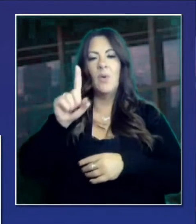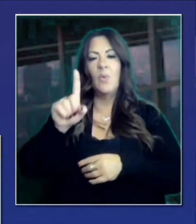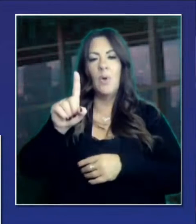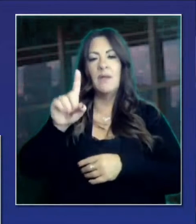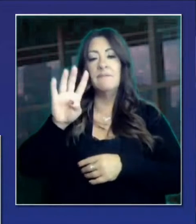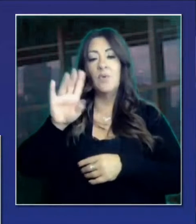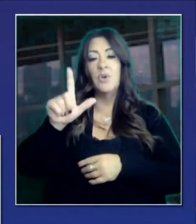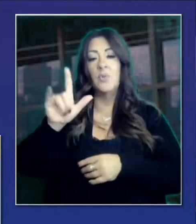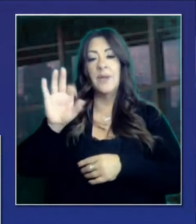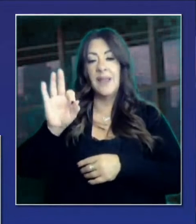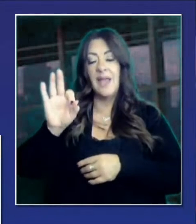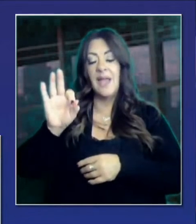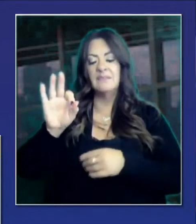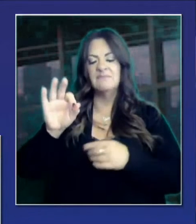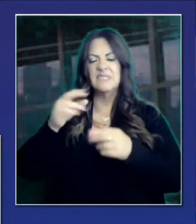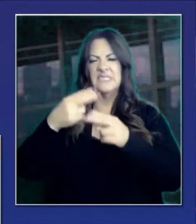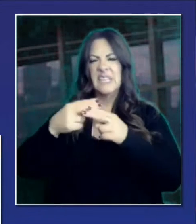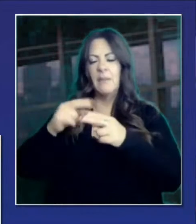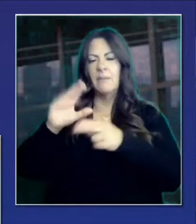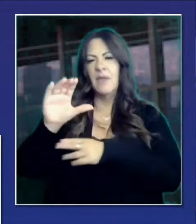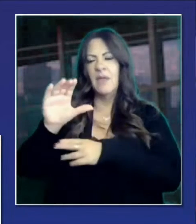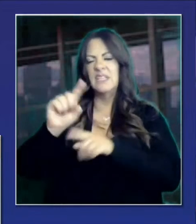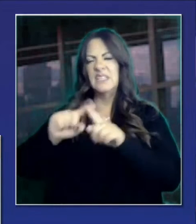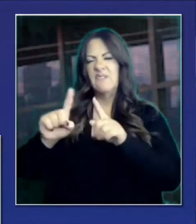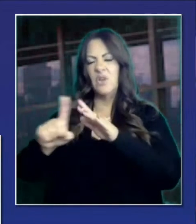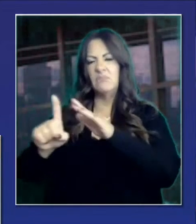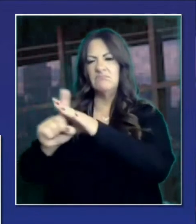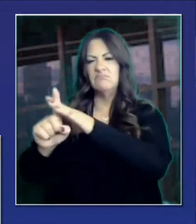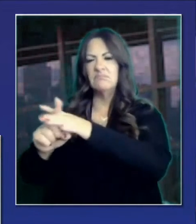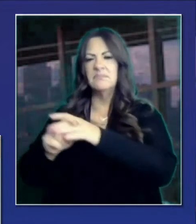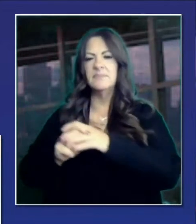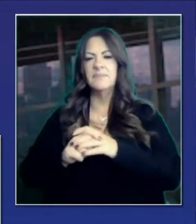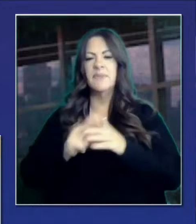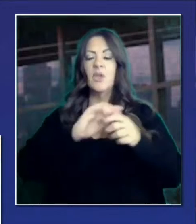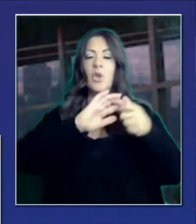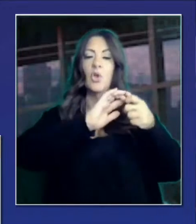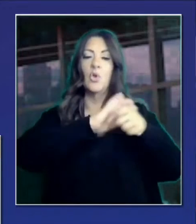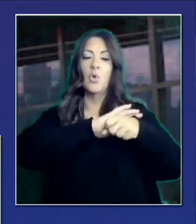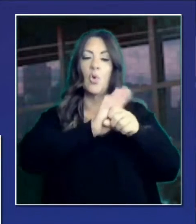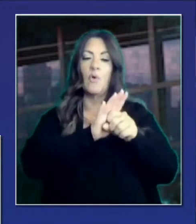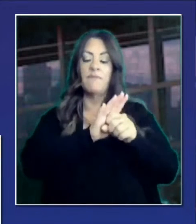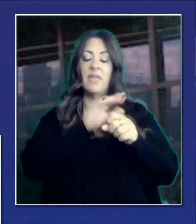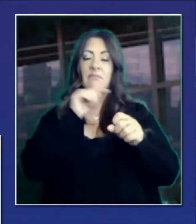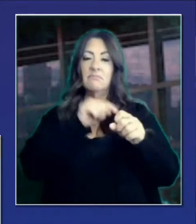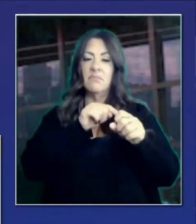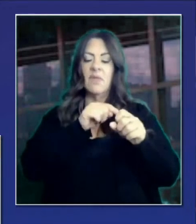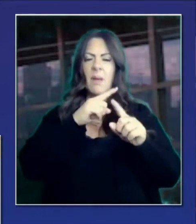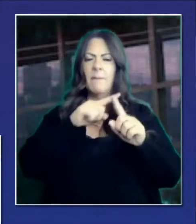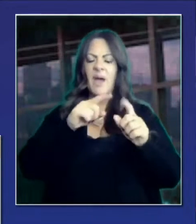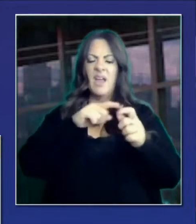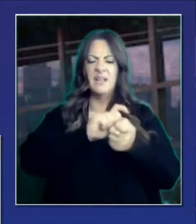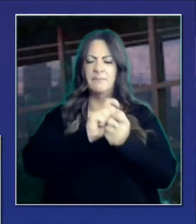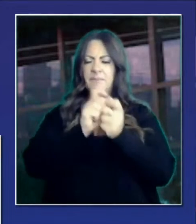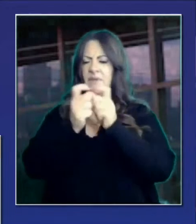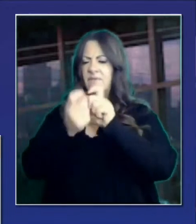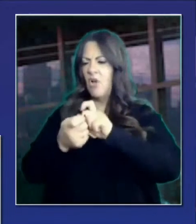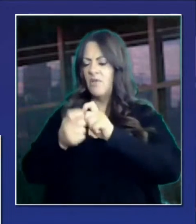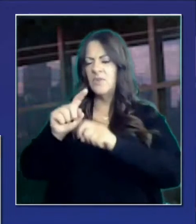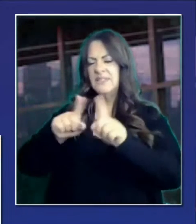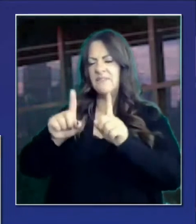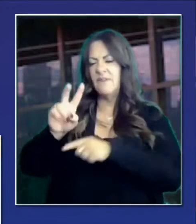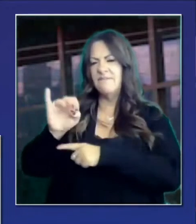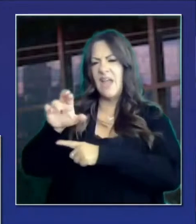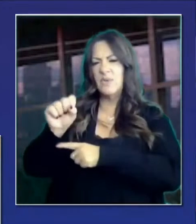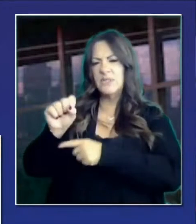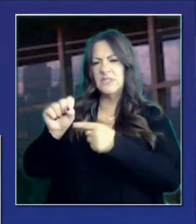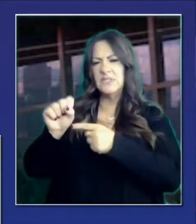we're still working out. Is that a COVID a variant that's unique to California, or is it something else? Again, we're still working through that. But so are we